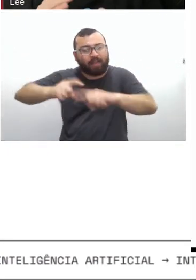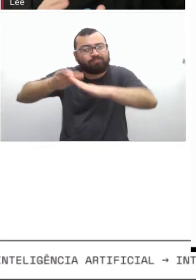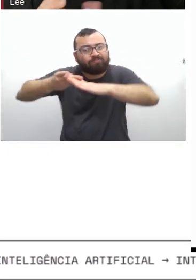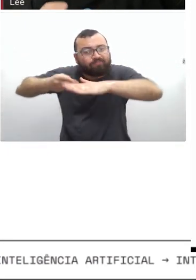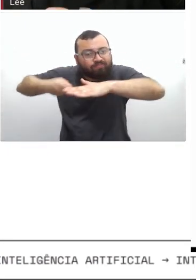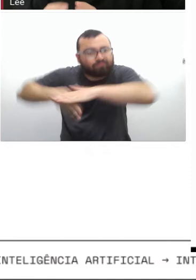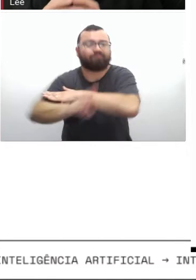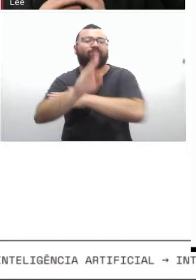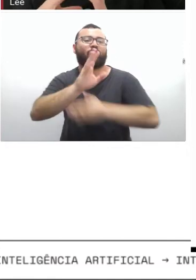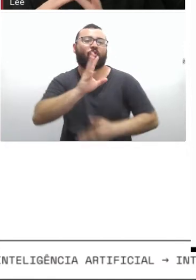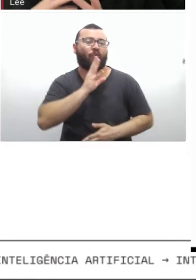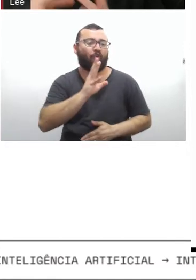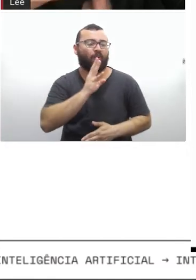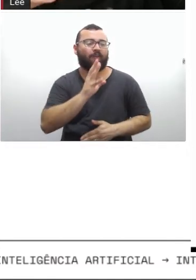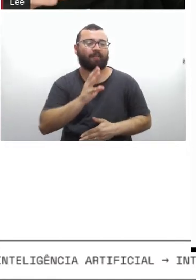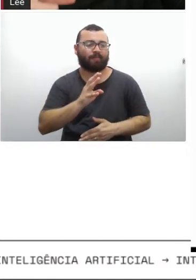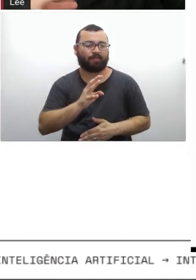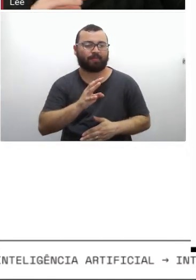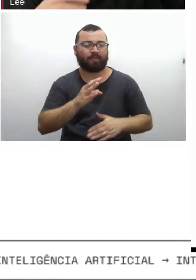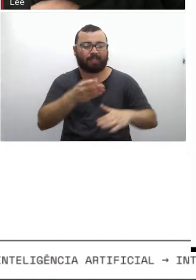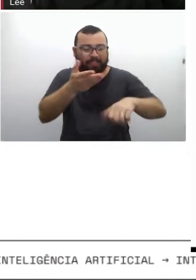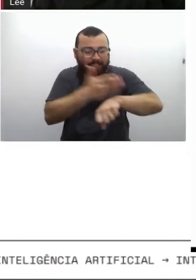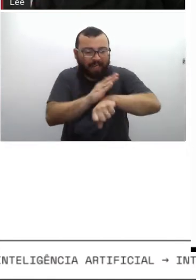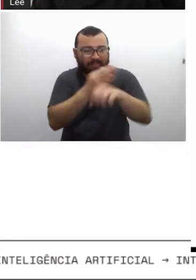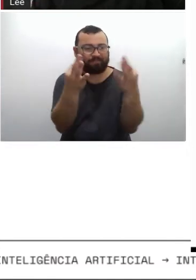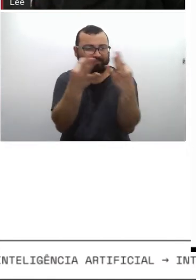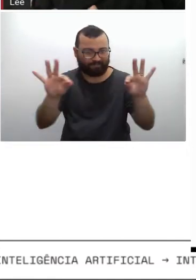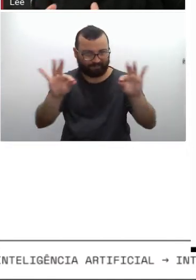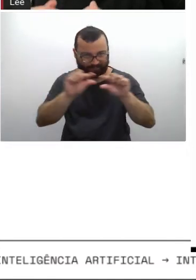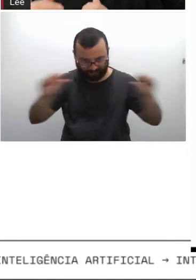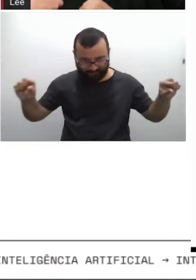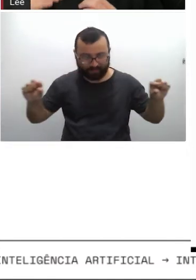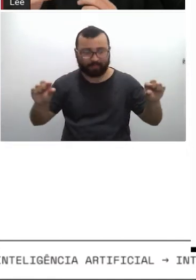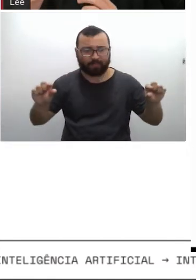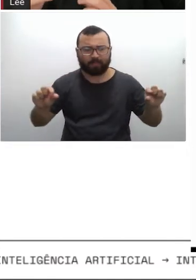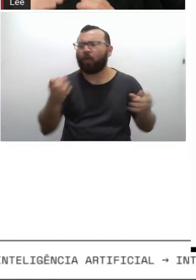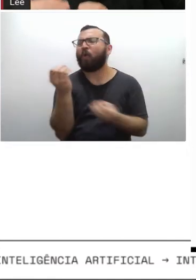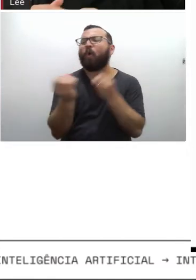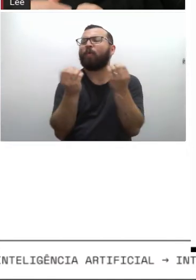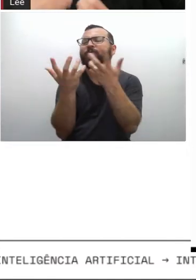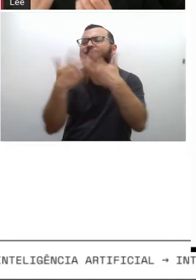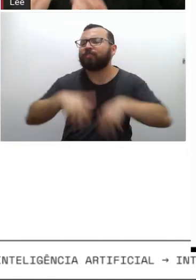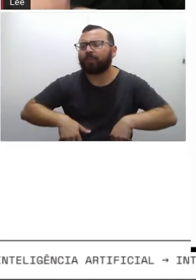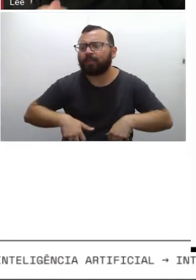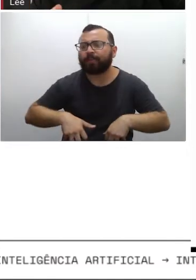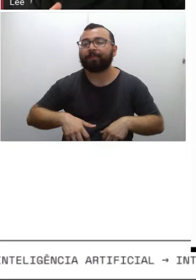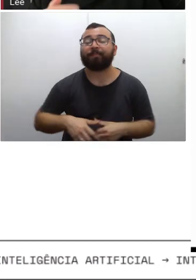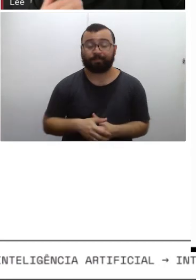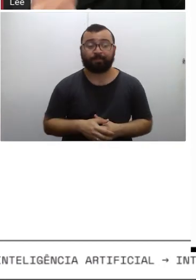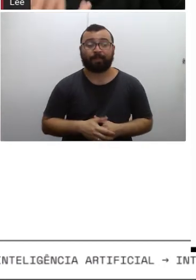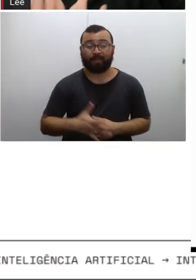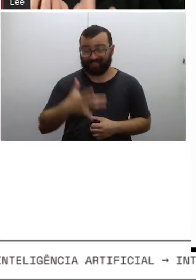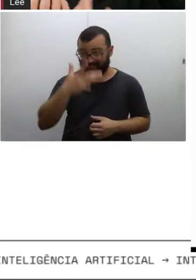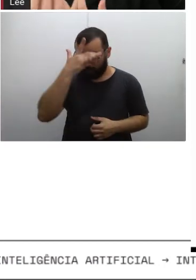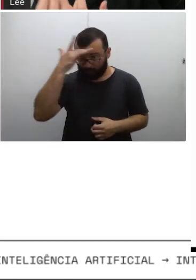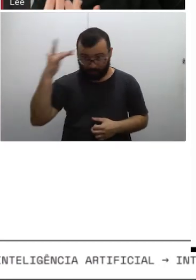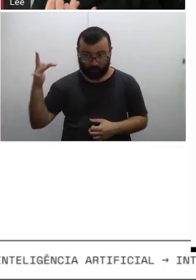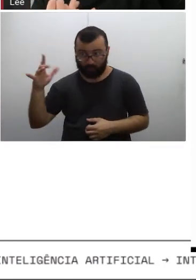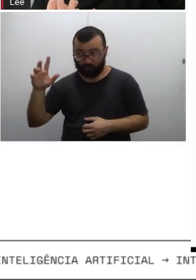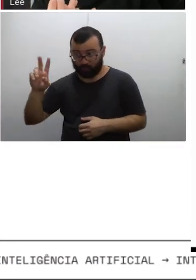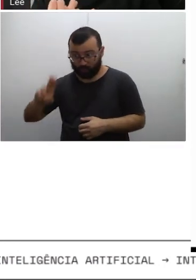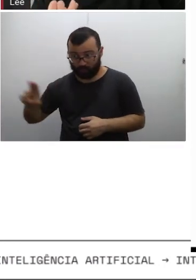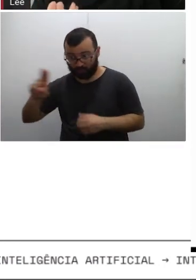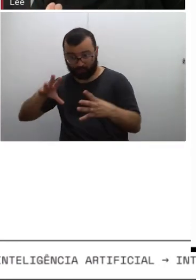to train utterances. Now, the way how it works is that when an end user communicates